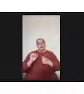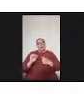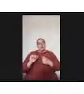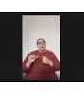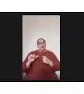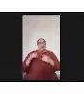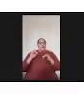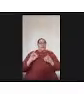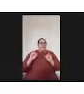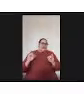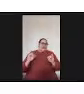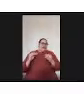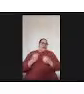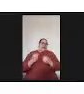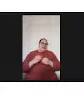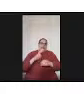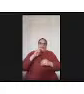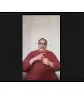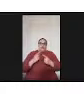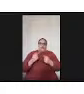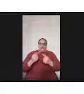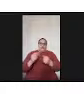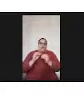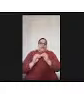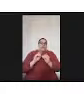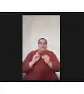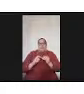urgent things that needs to be attended to.